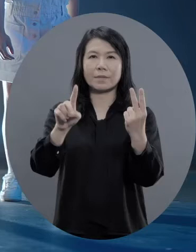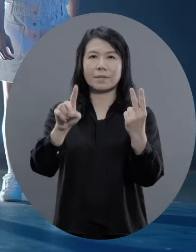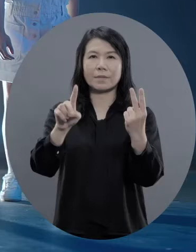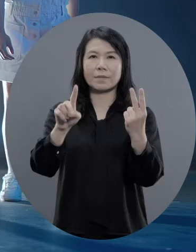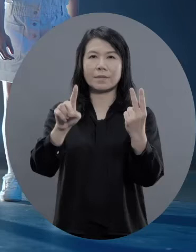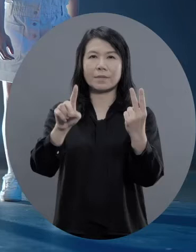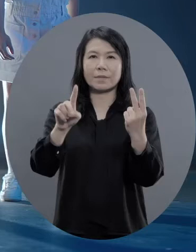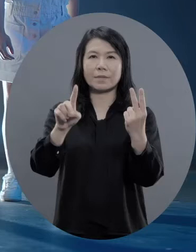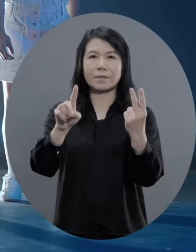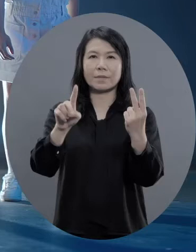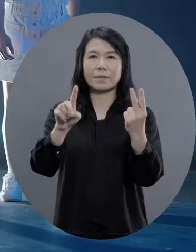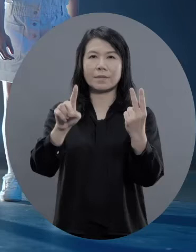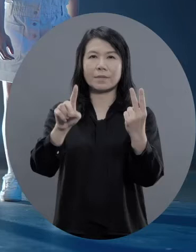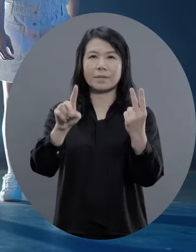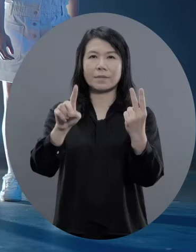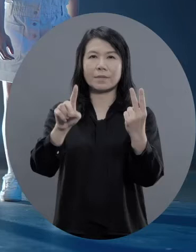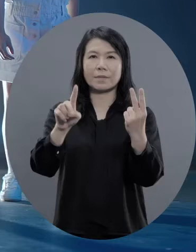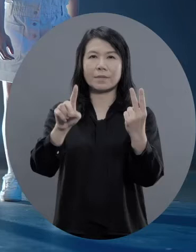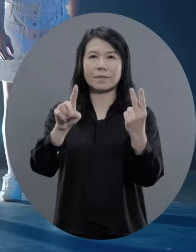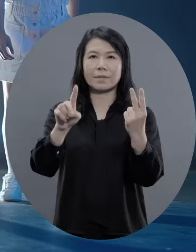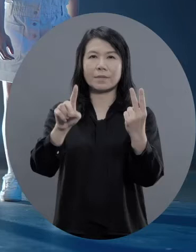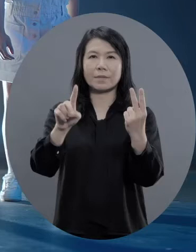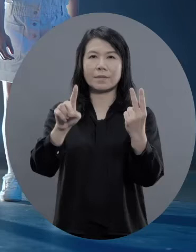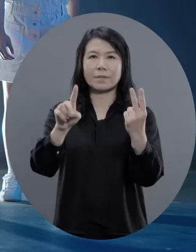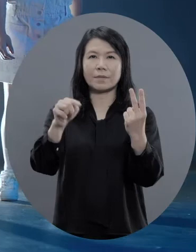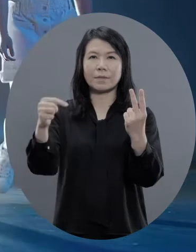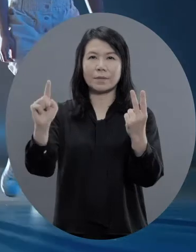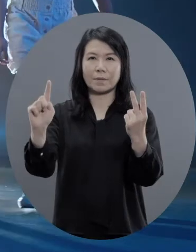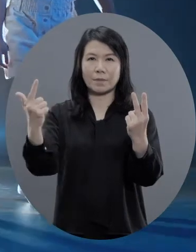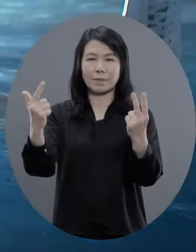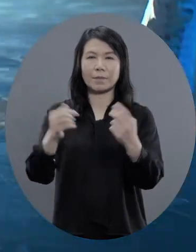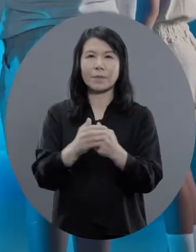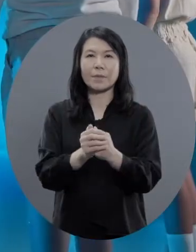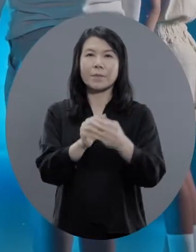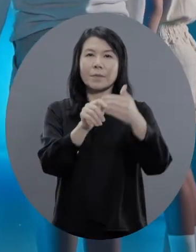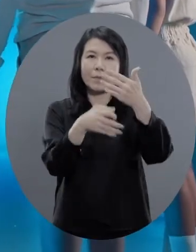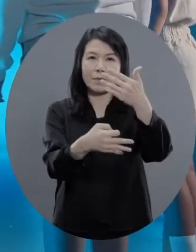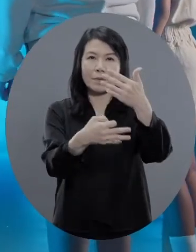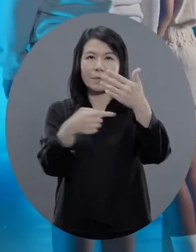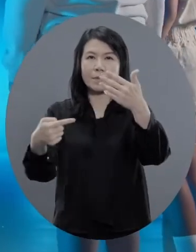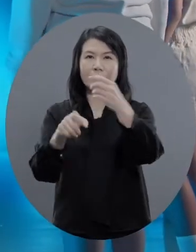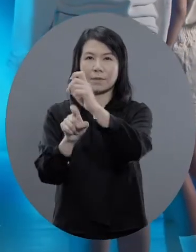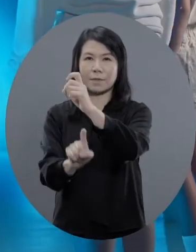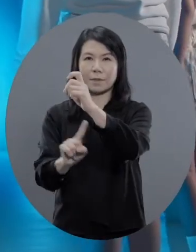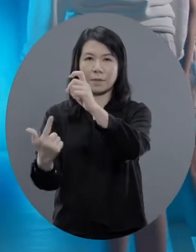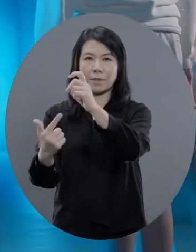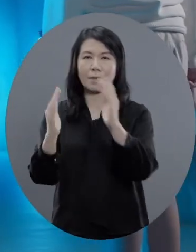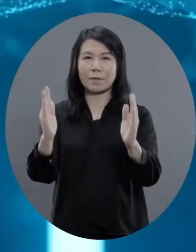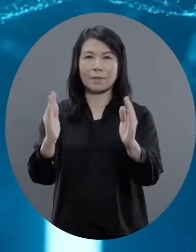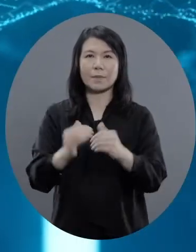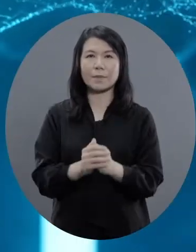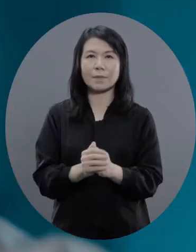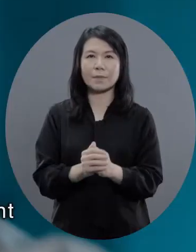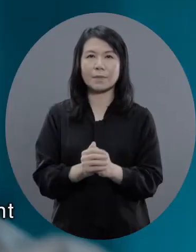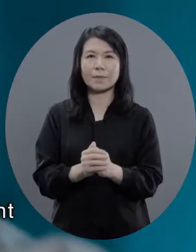of the children look amazed. The voiceover of the artificial intelligence says, "Must replace their ID cards from May 3rd to September 18th this